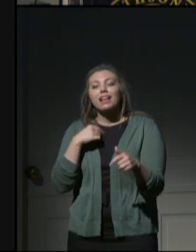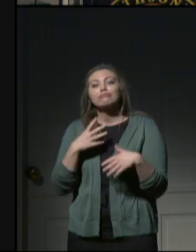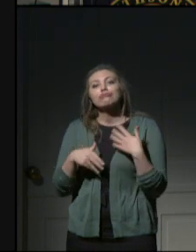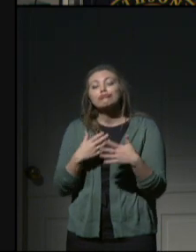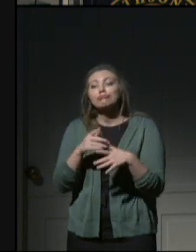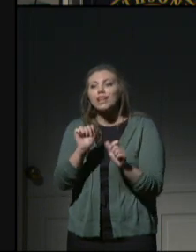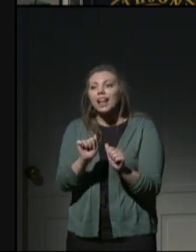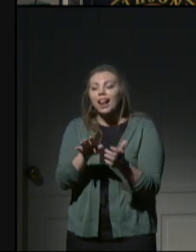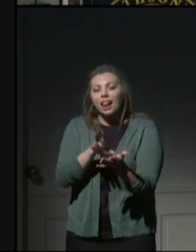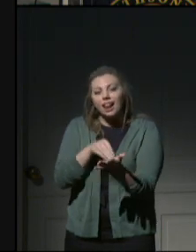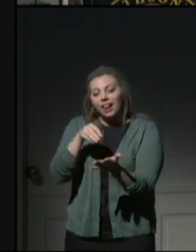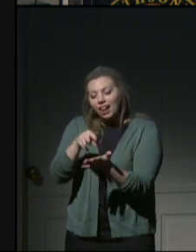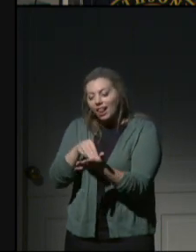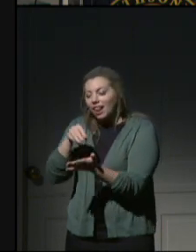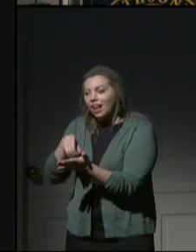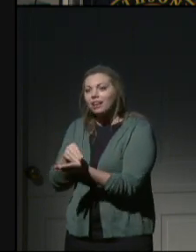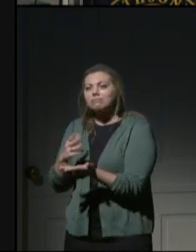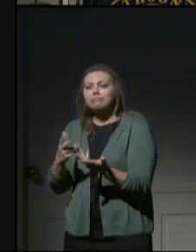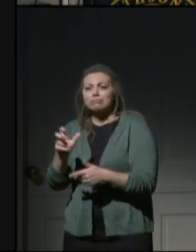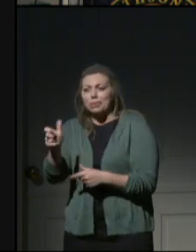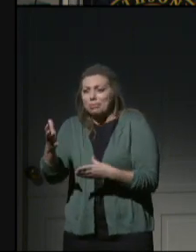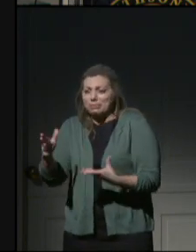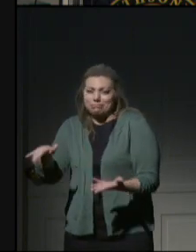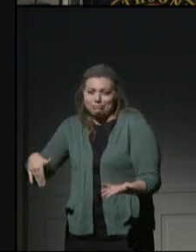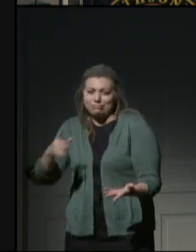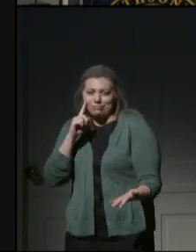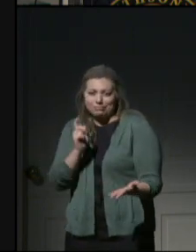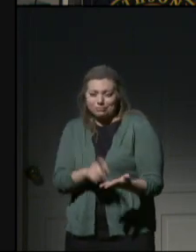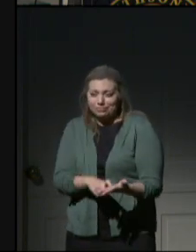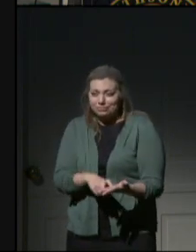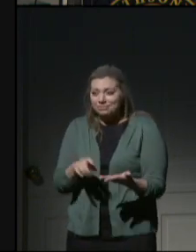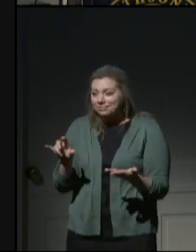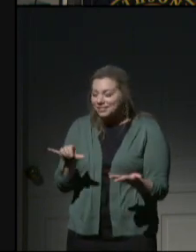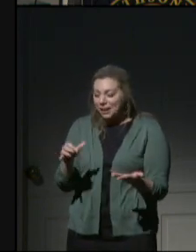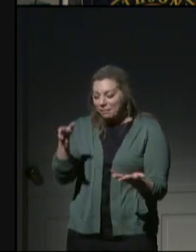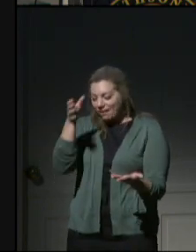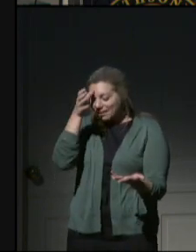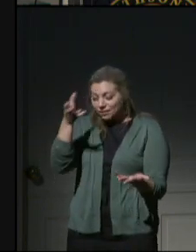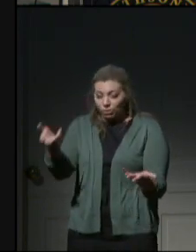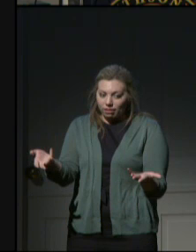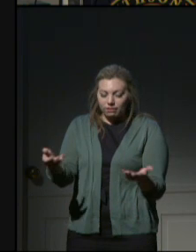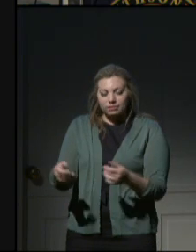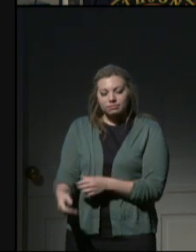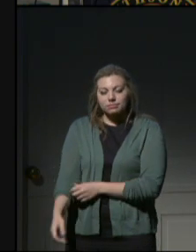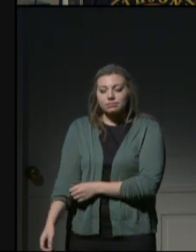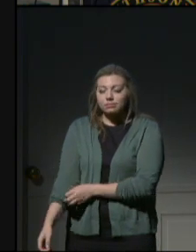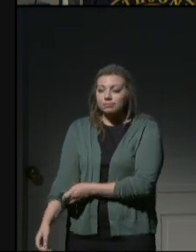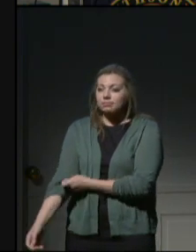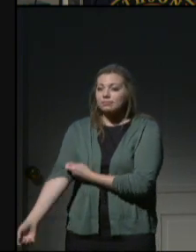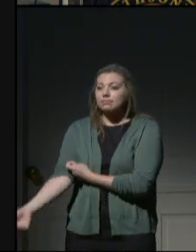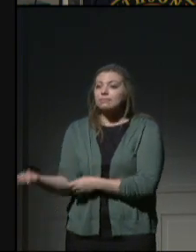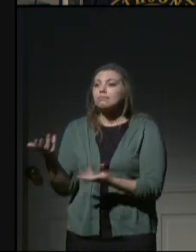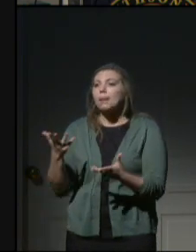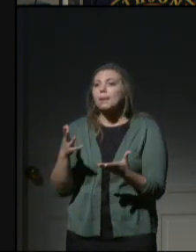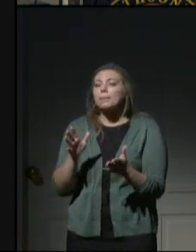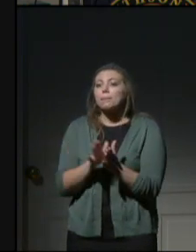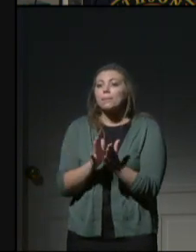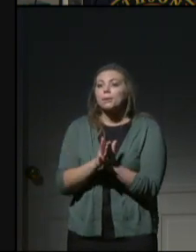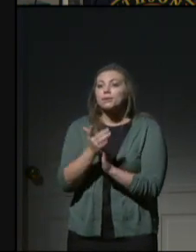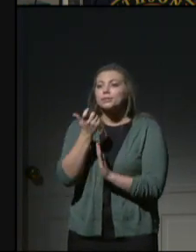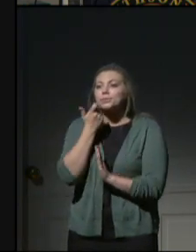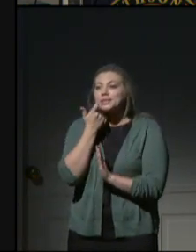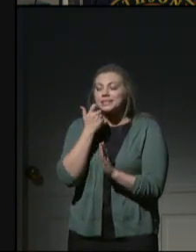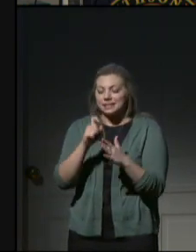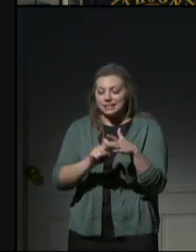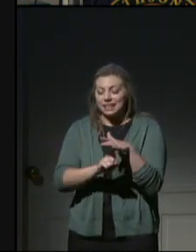make discoveries that maybe somebody else hasn't noticed. Like the idea that, well, some book was just scanned in by a machine,